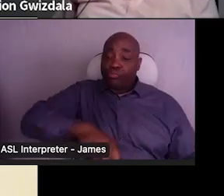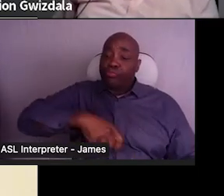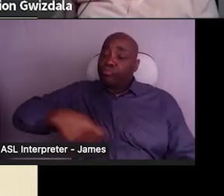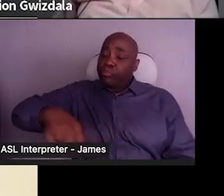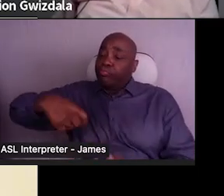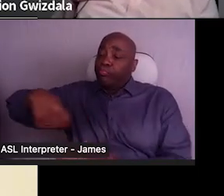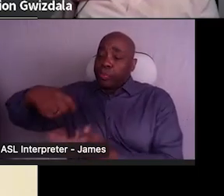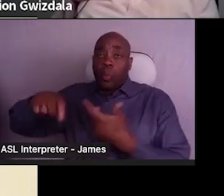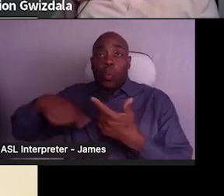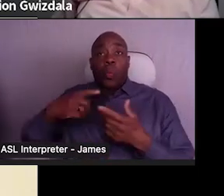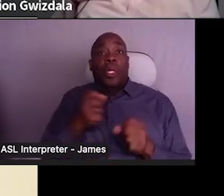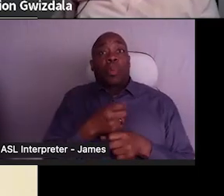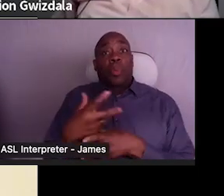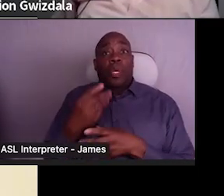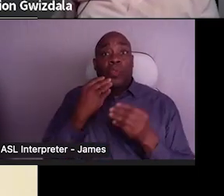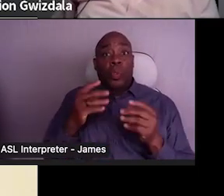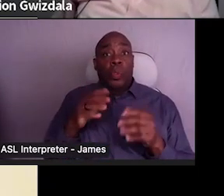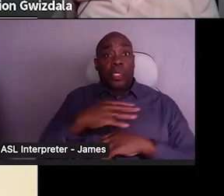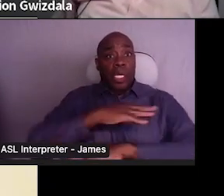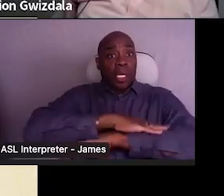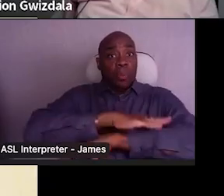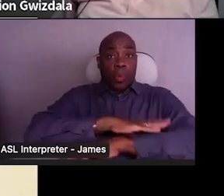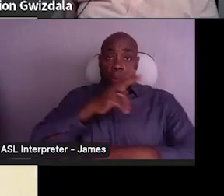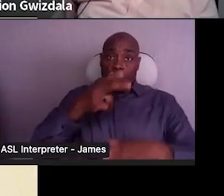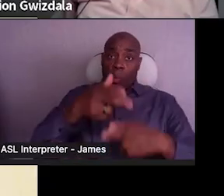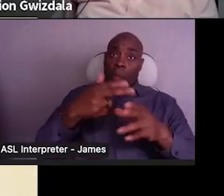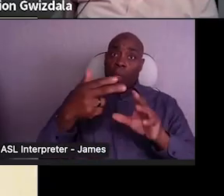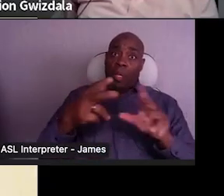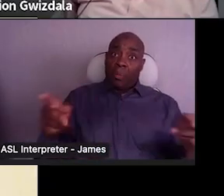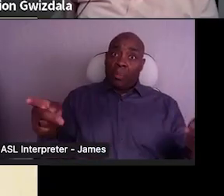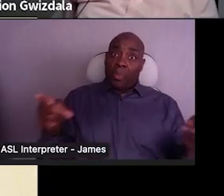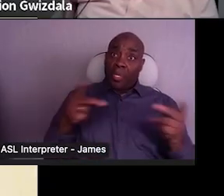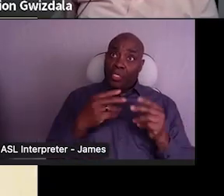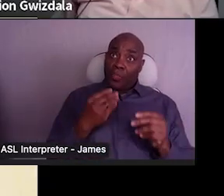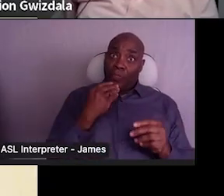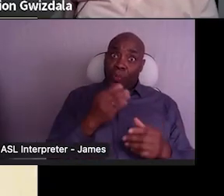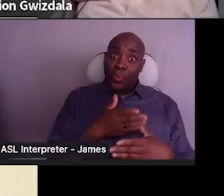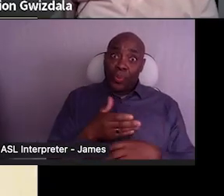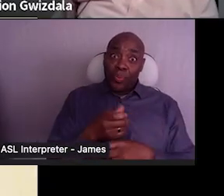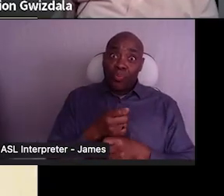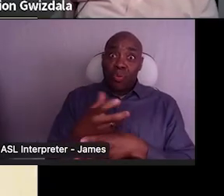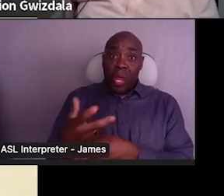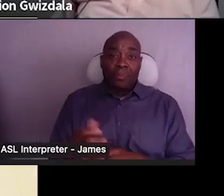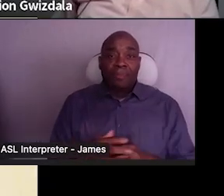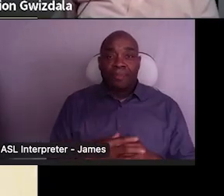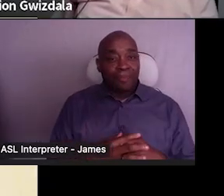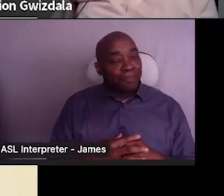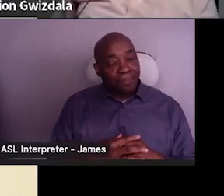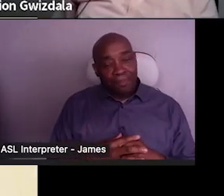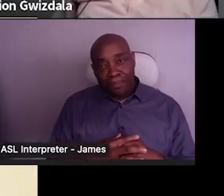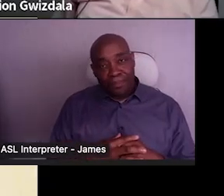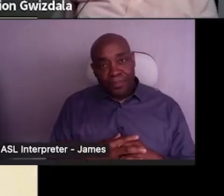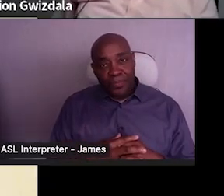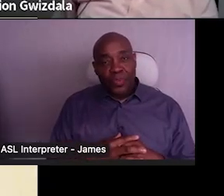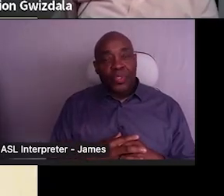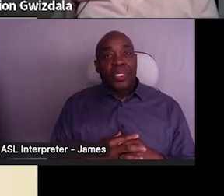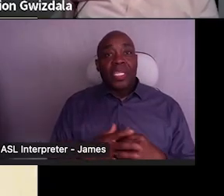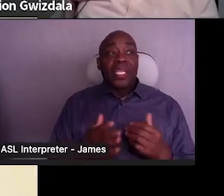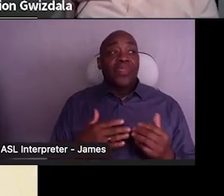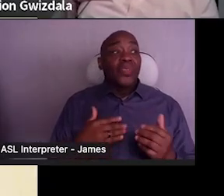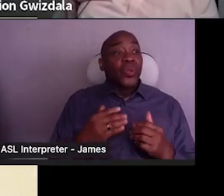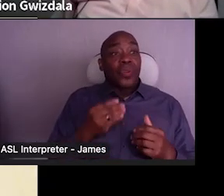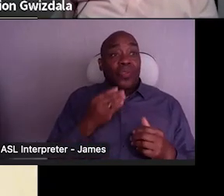the buffet. When they prepare food at the table, that is not considered a place of food preparation when the food is